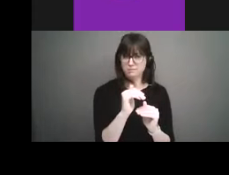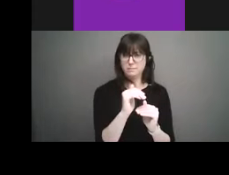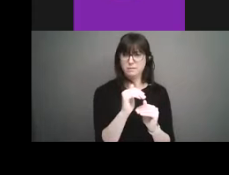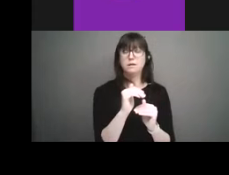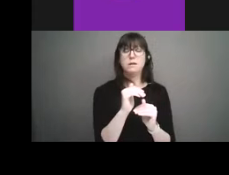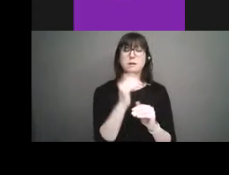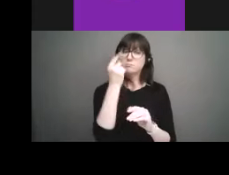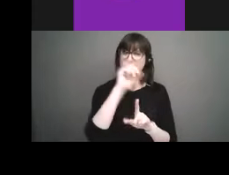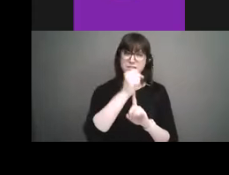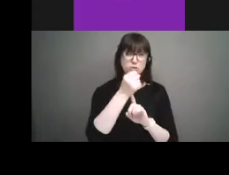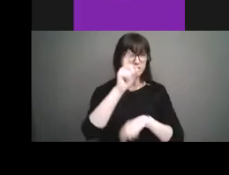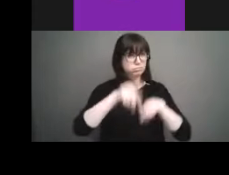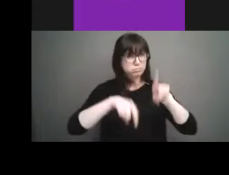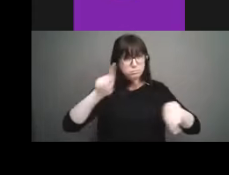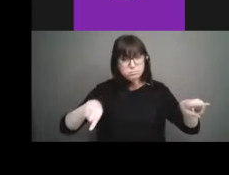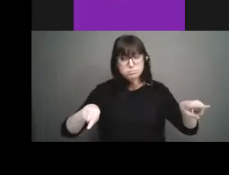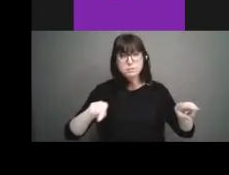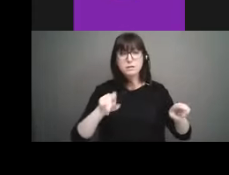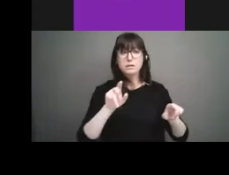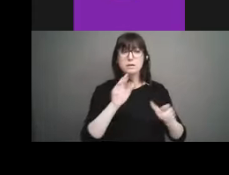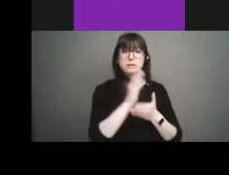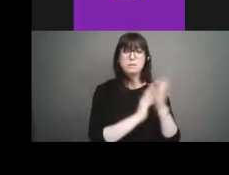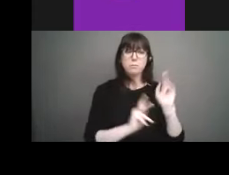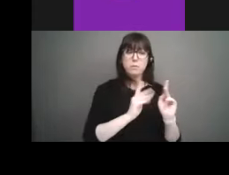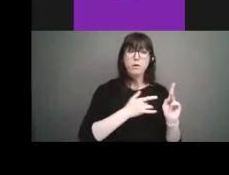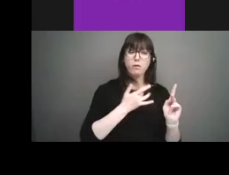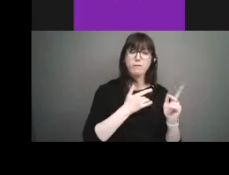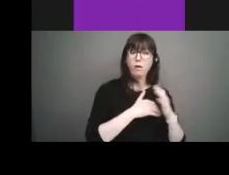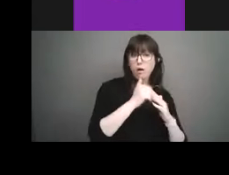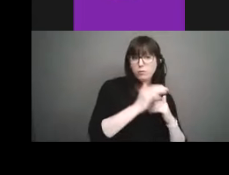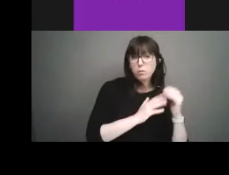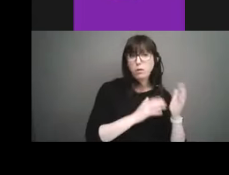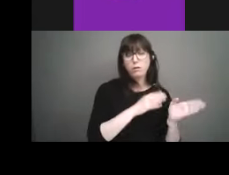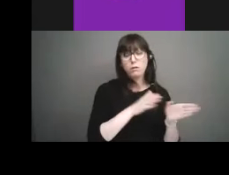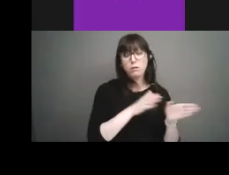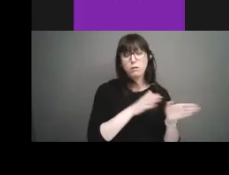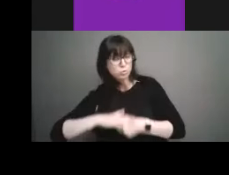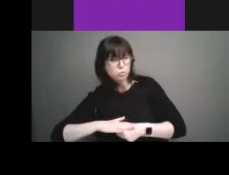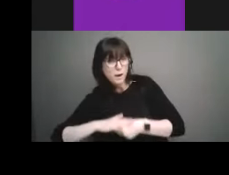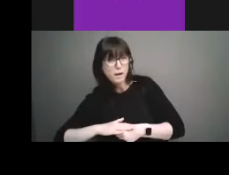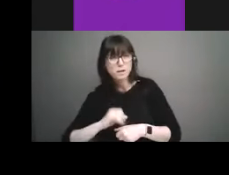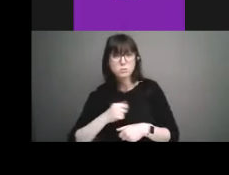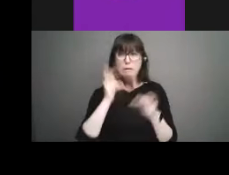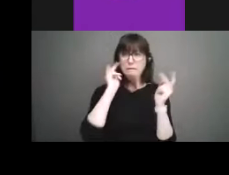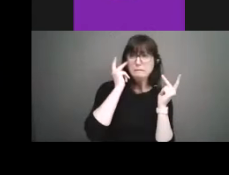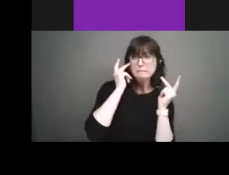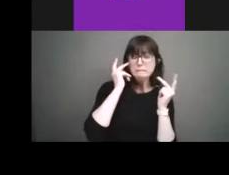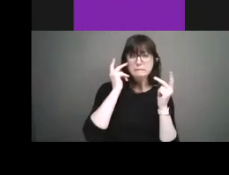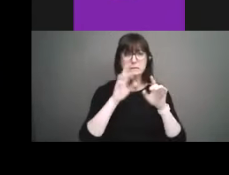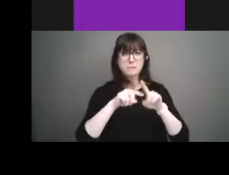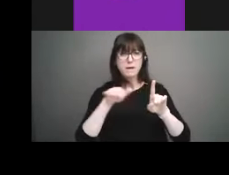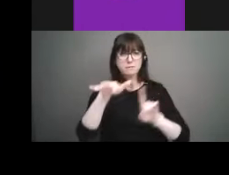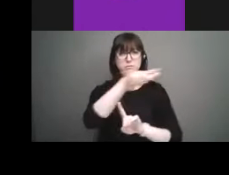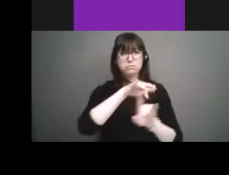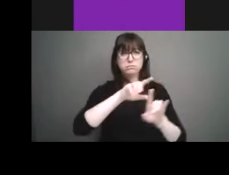circumstances, different people feel comfortable or stressed or anxiety ridden in different situations.